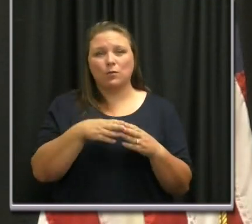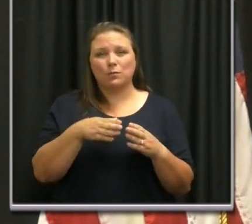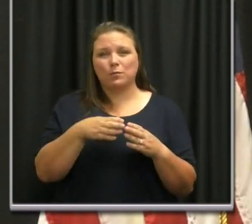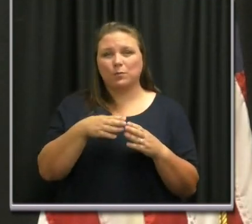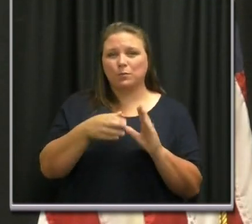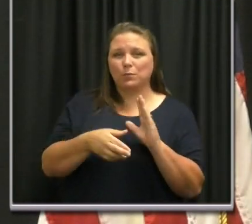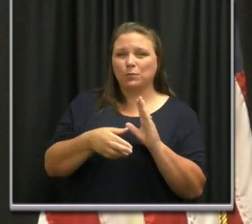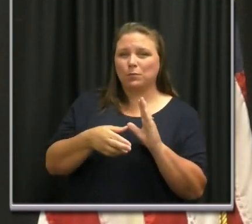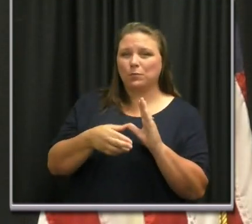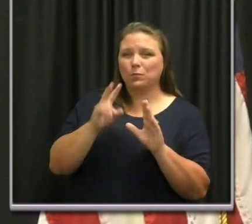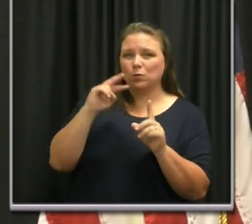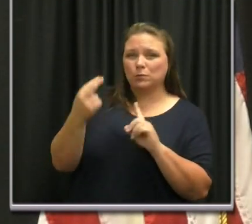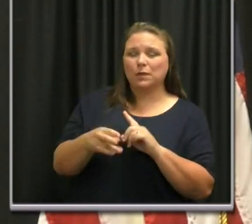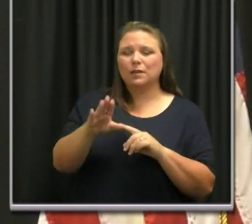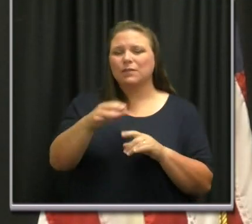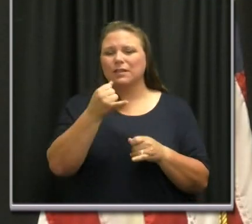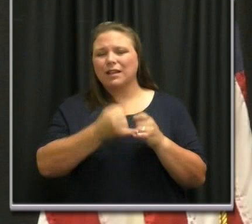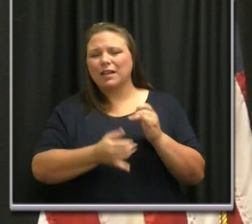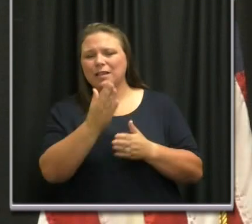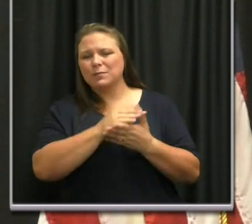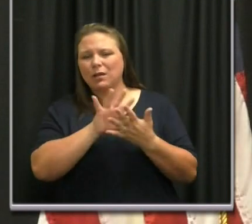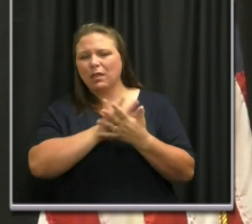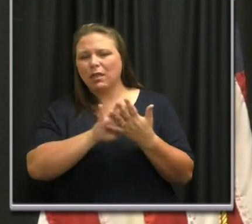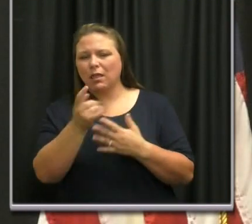I'm sorry, Chris, can you repeat the last part of your question?